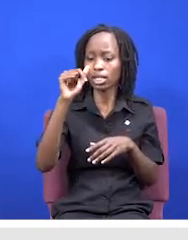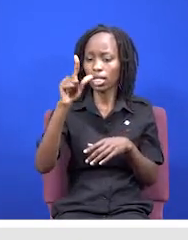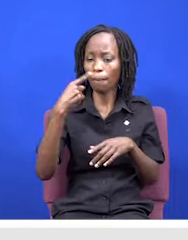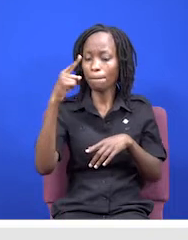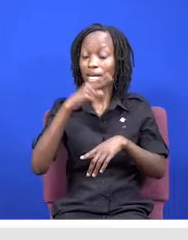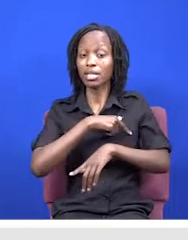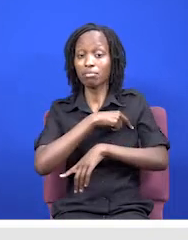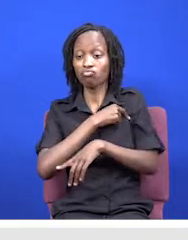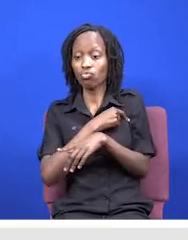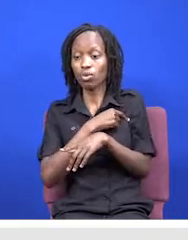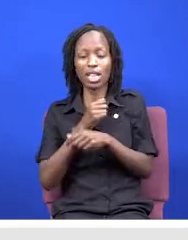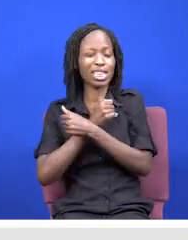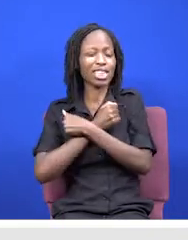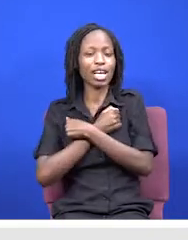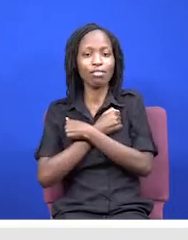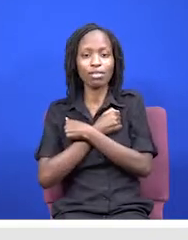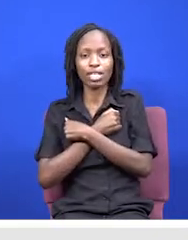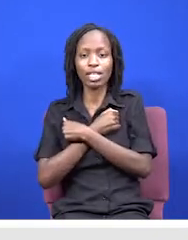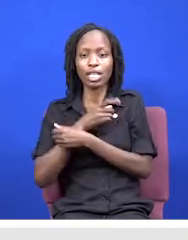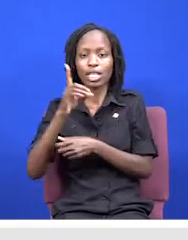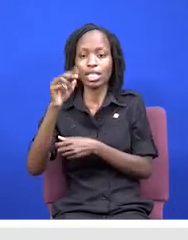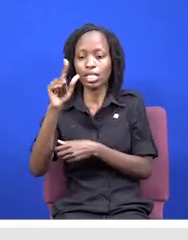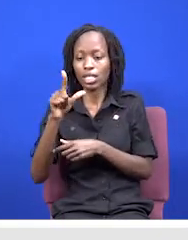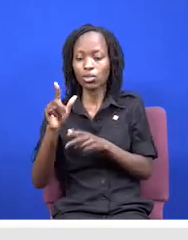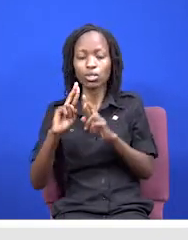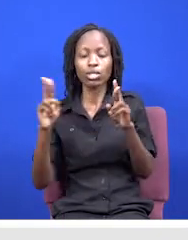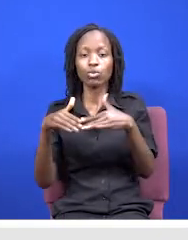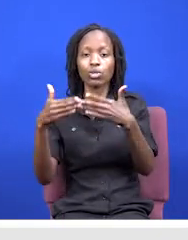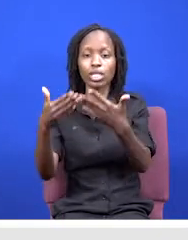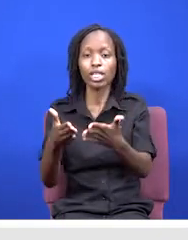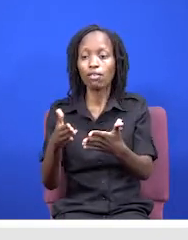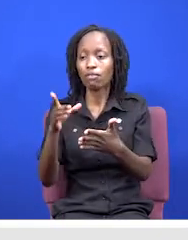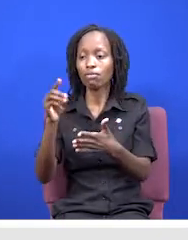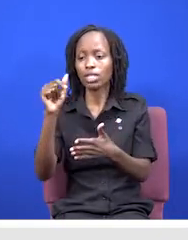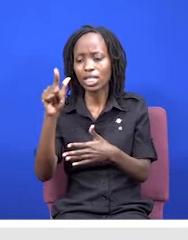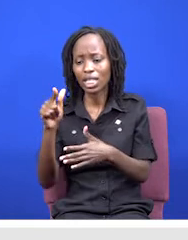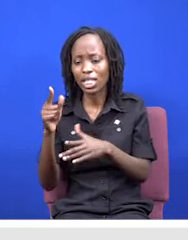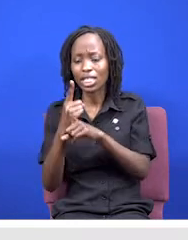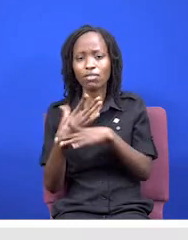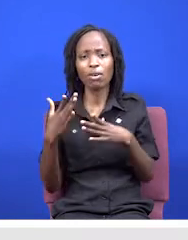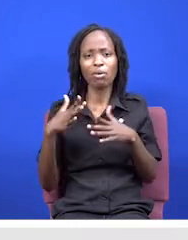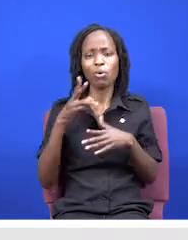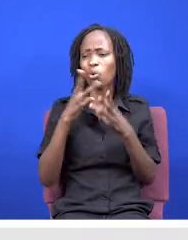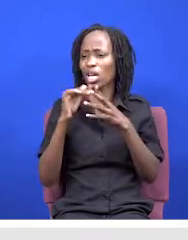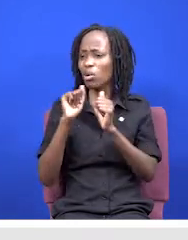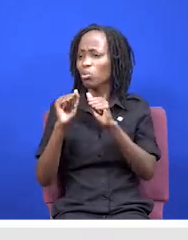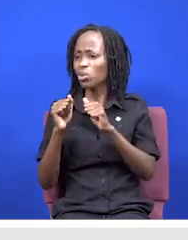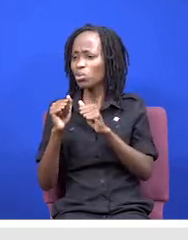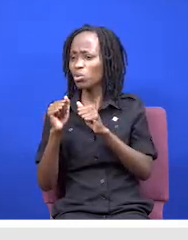staff liked him. While he was willing to let Daniel eat different food, he worried that this diet would cause Daniel to become